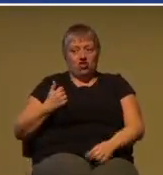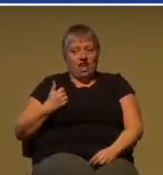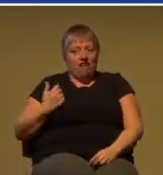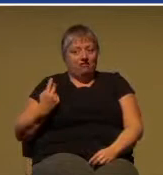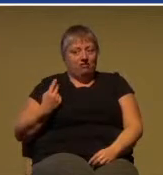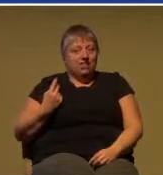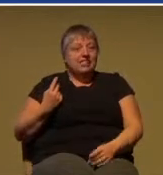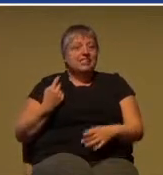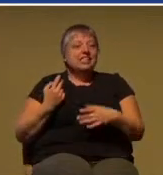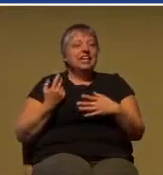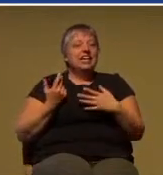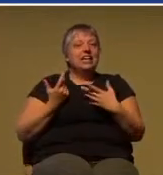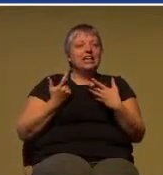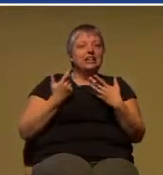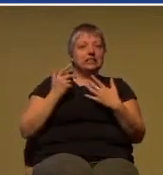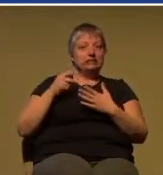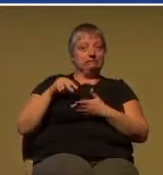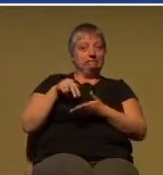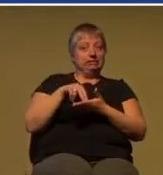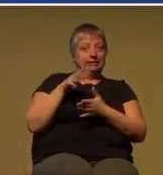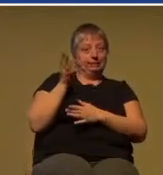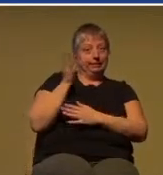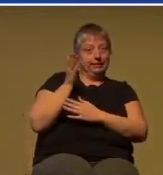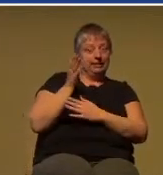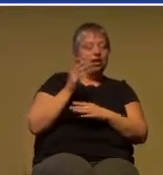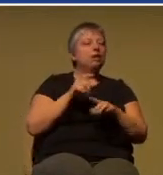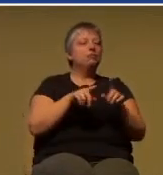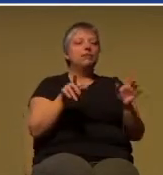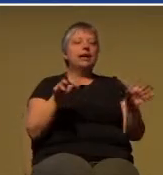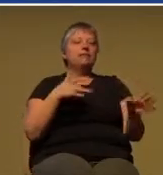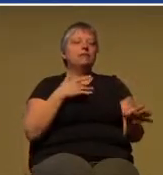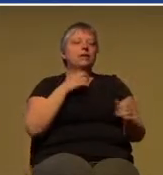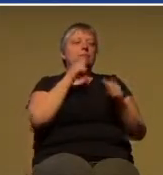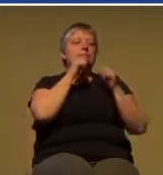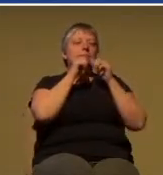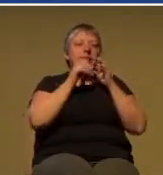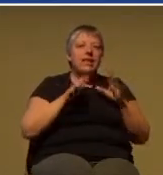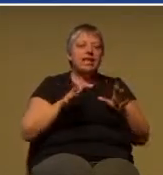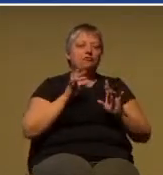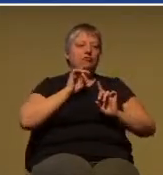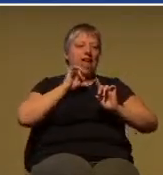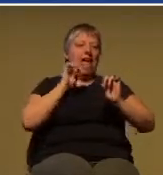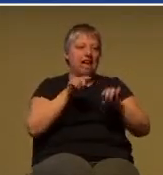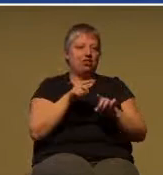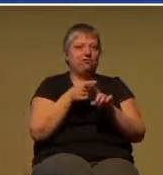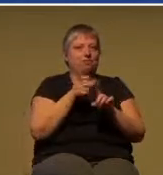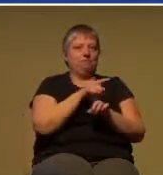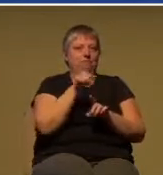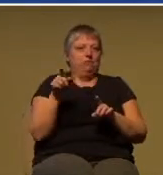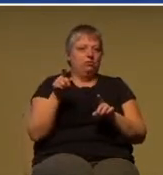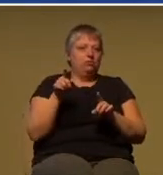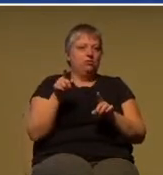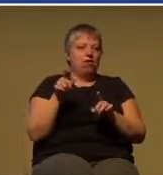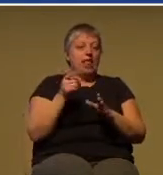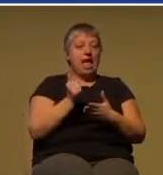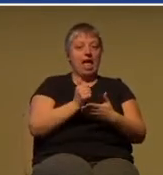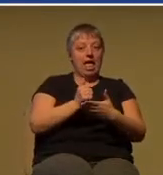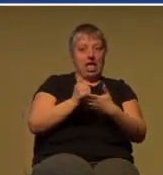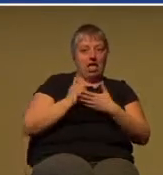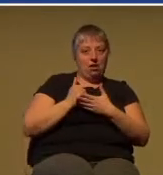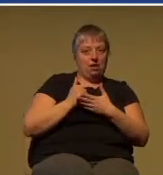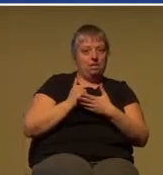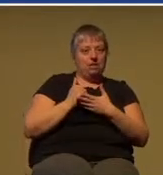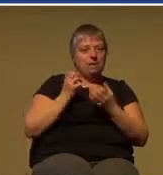speaking, and really blessed by the reaction of the audience here. And with the help that we received,